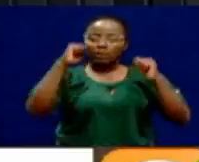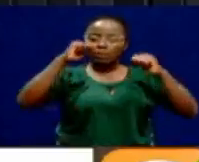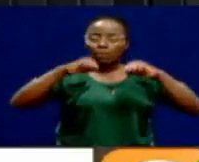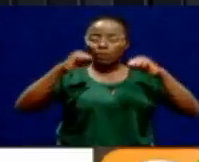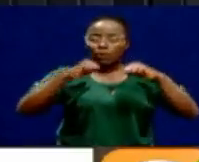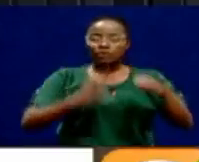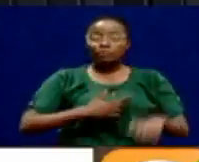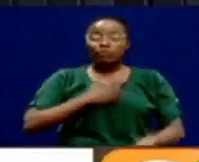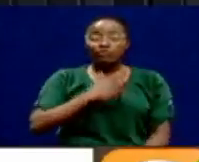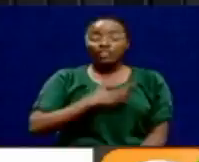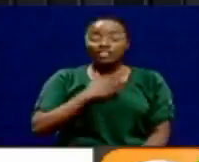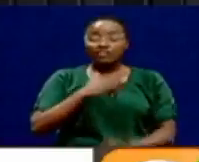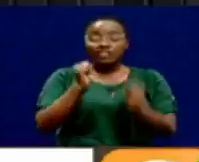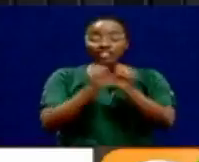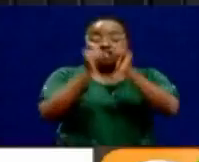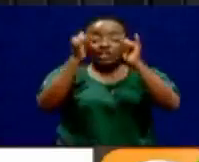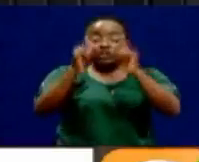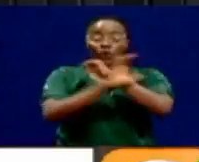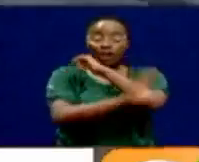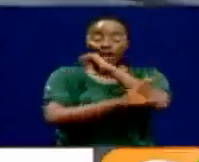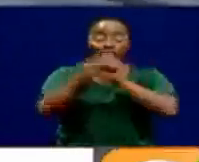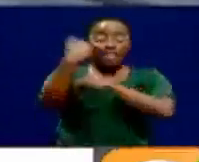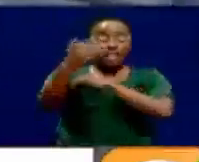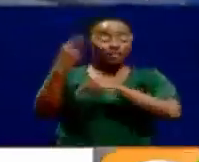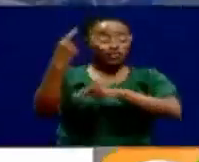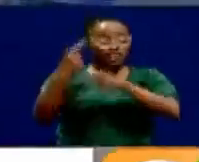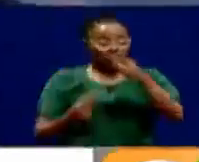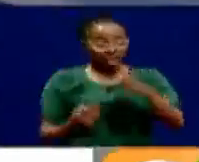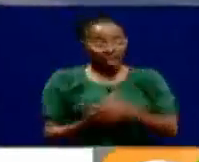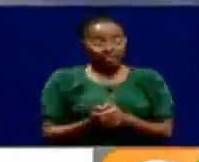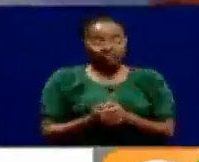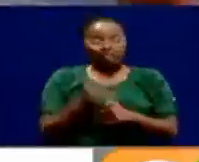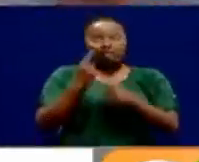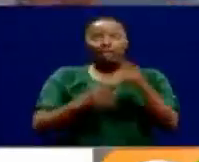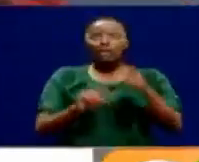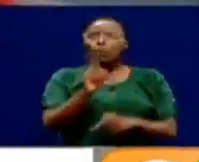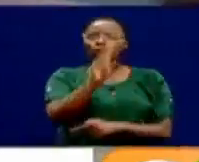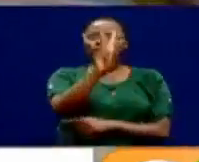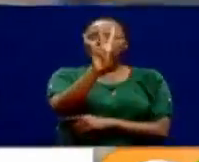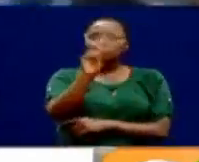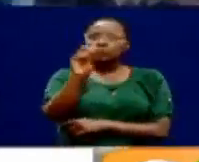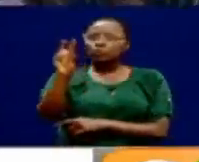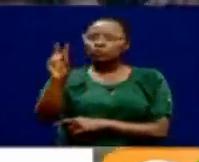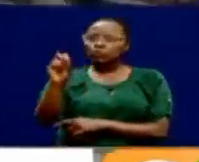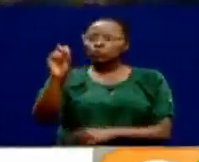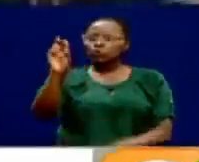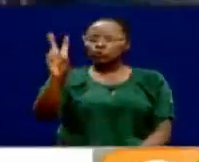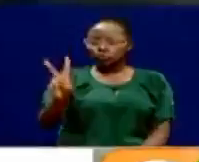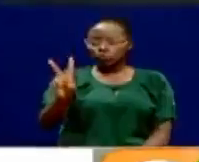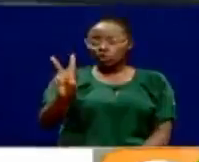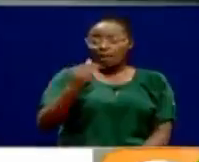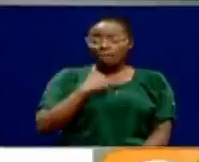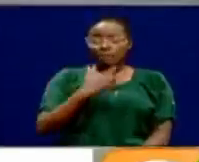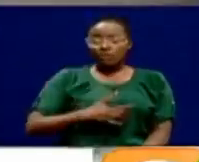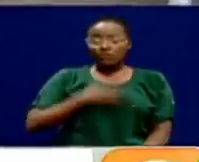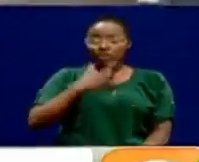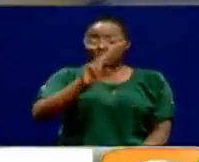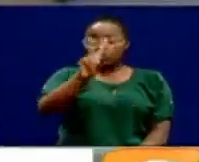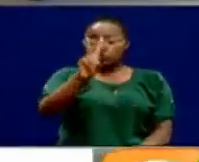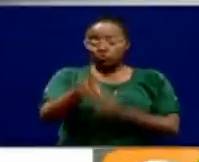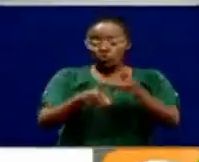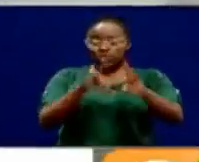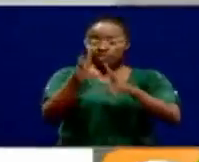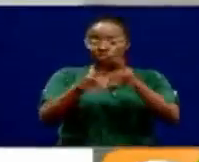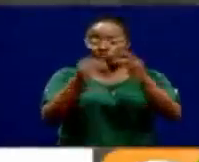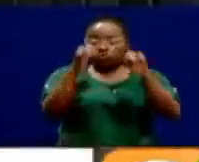able to visit 10 new countries every year. In the year 2002, for example, I visited